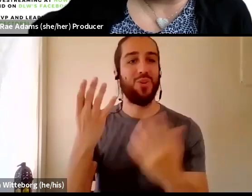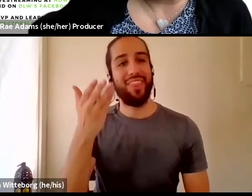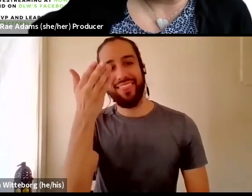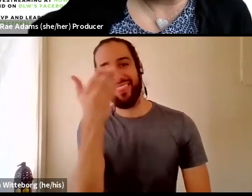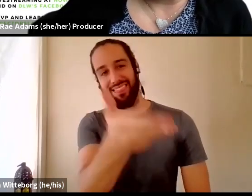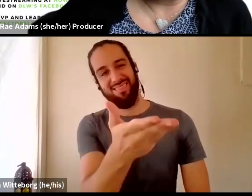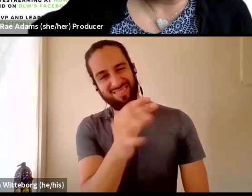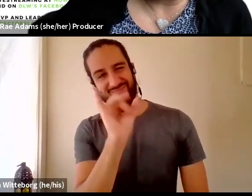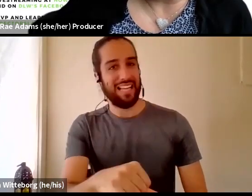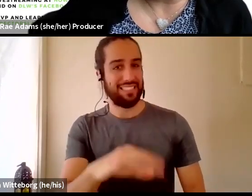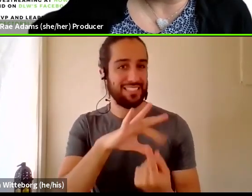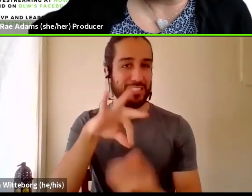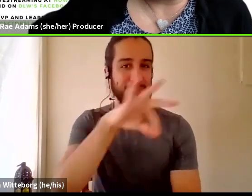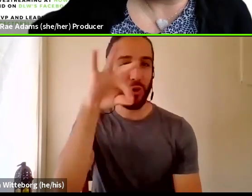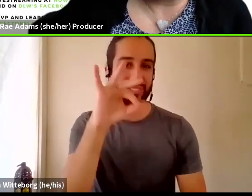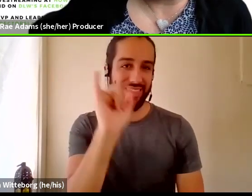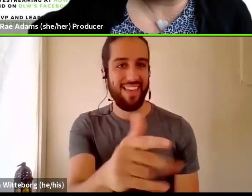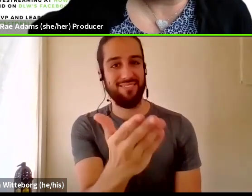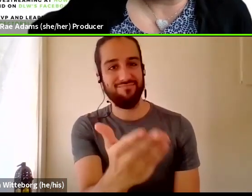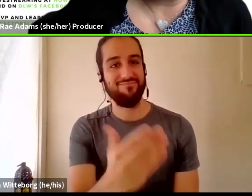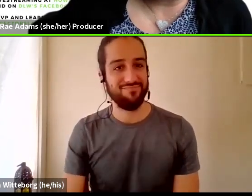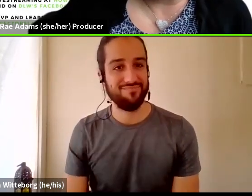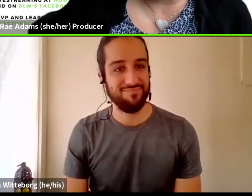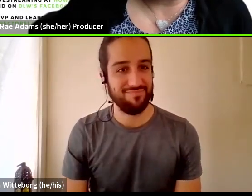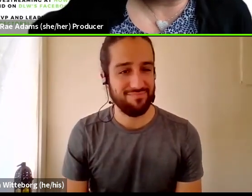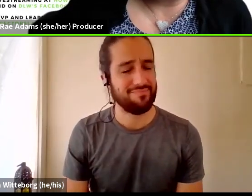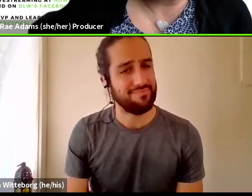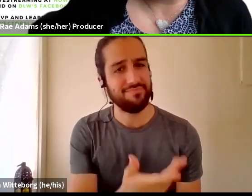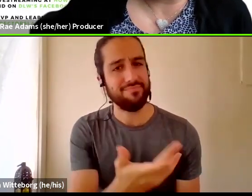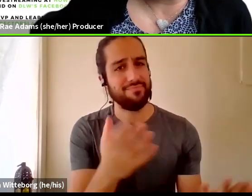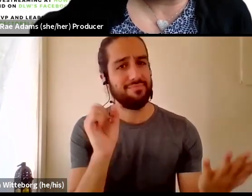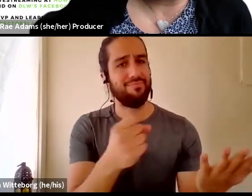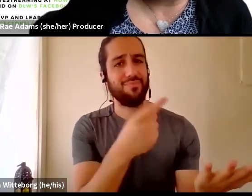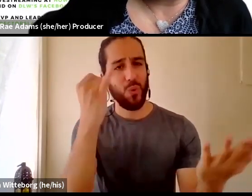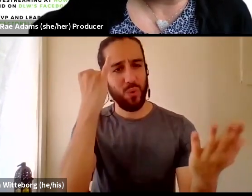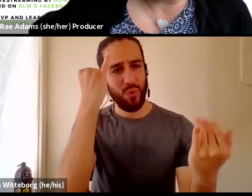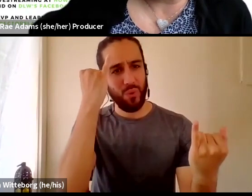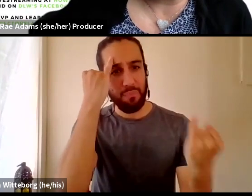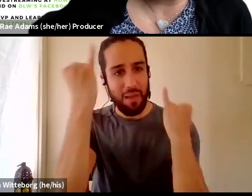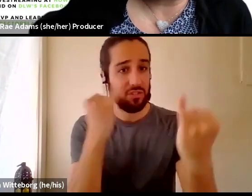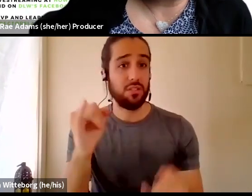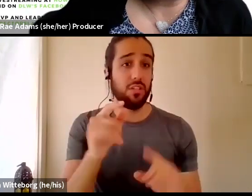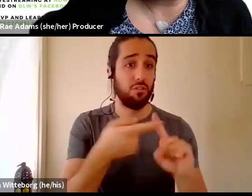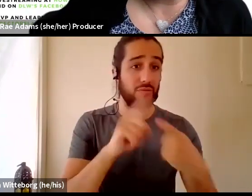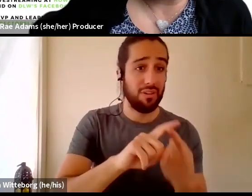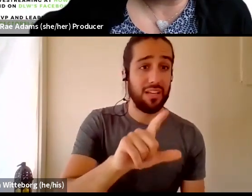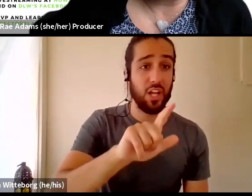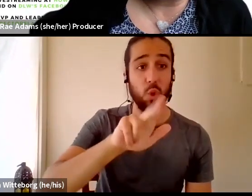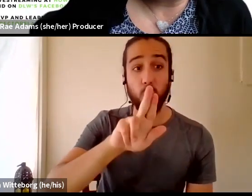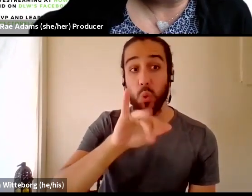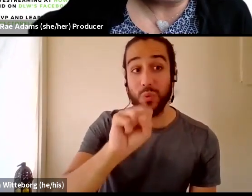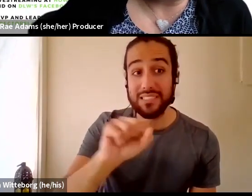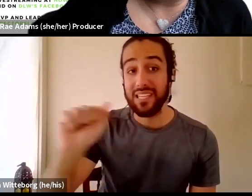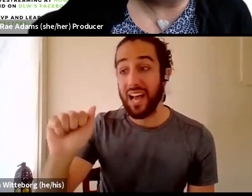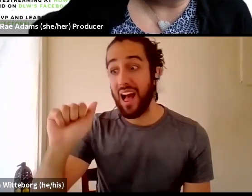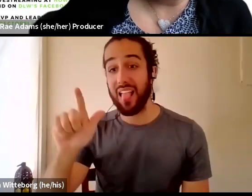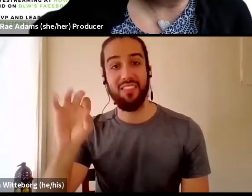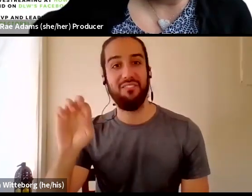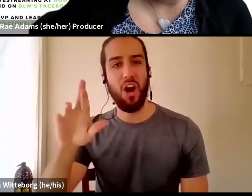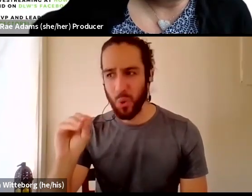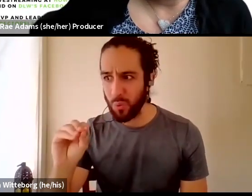That's the spirit. Yes. That's the guy. I mean, and can you imagine, like, friends like Luis Alfaro wrote you a monologue? Like, it's